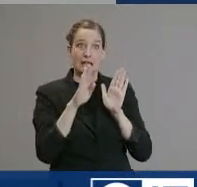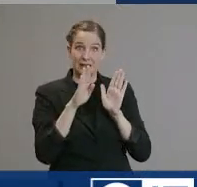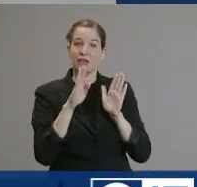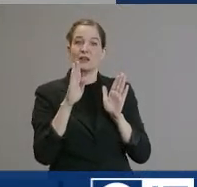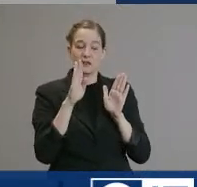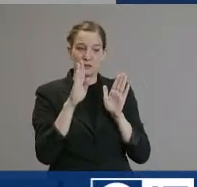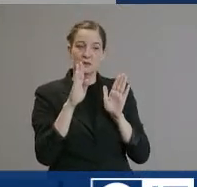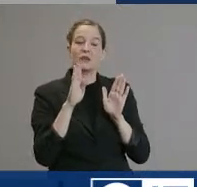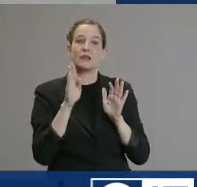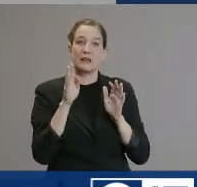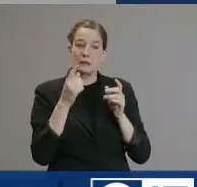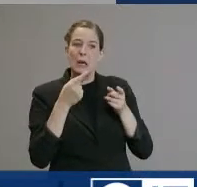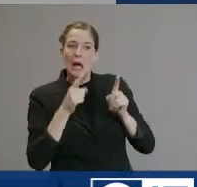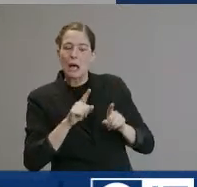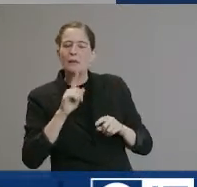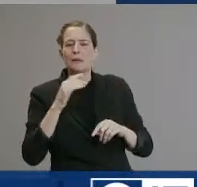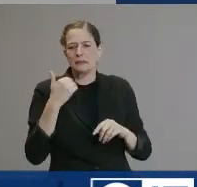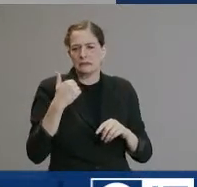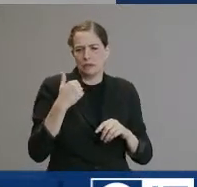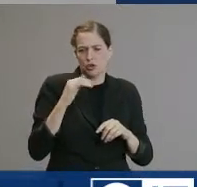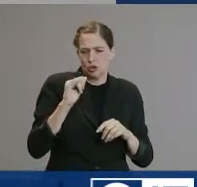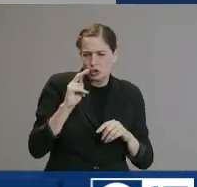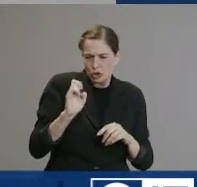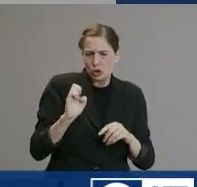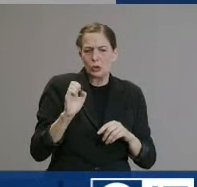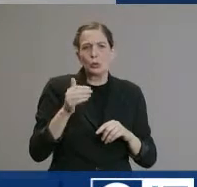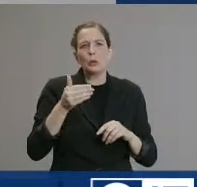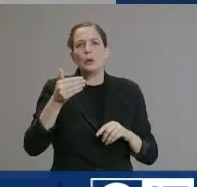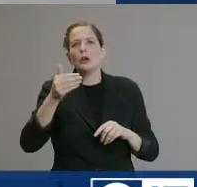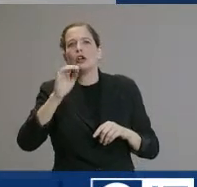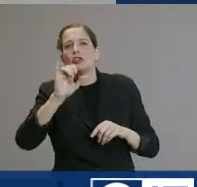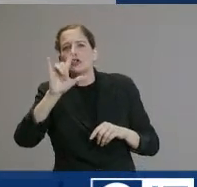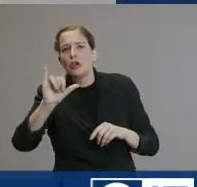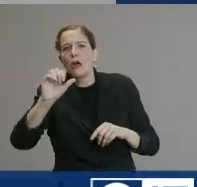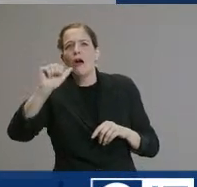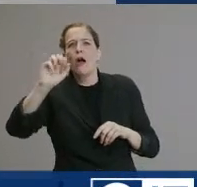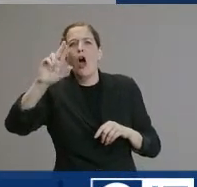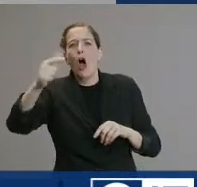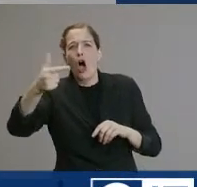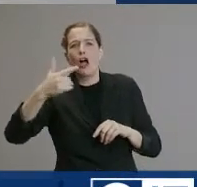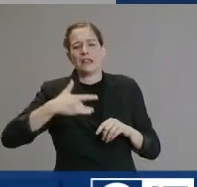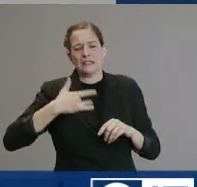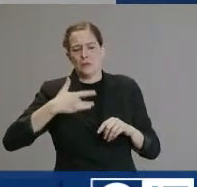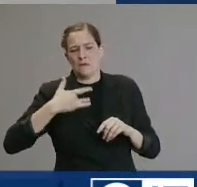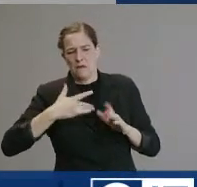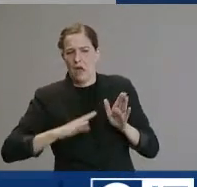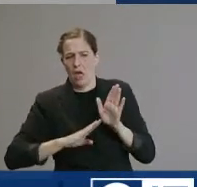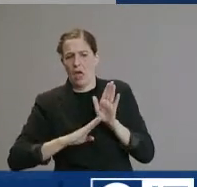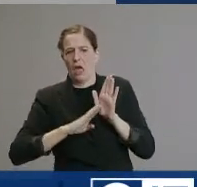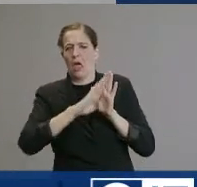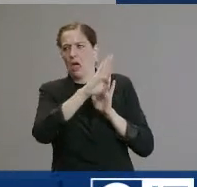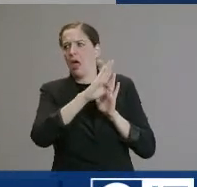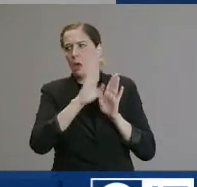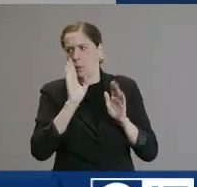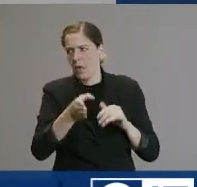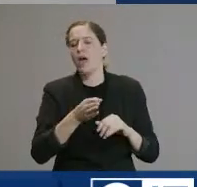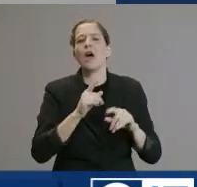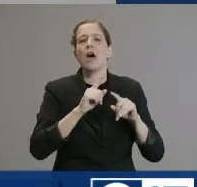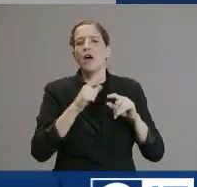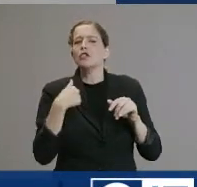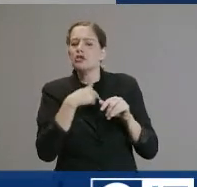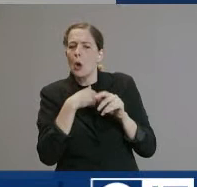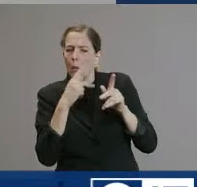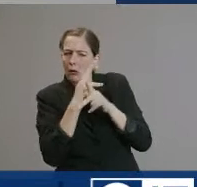Christ has even said August timeframe. So we're navigating that. But we also know that this virus is going